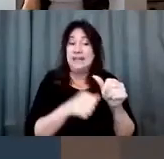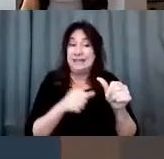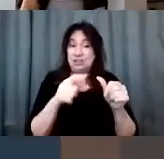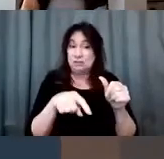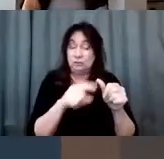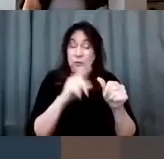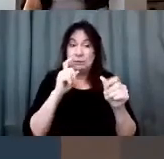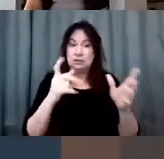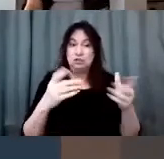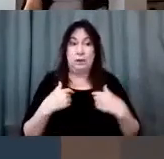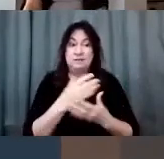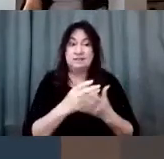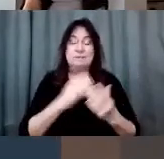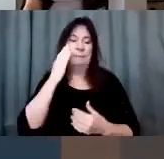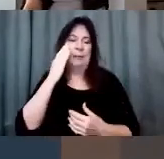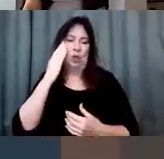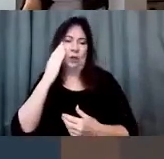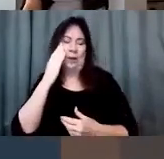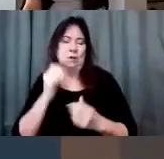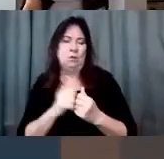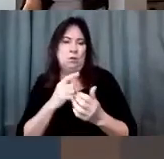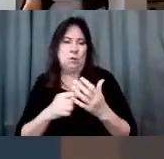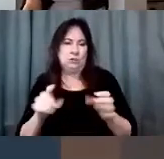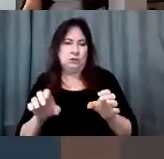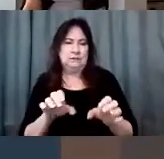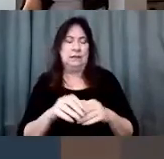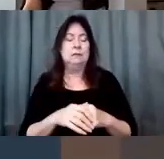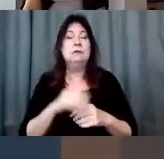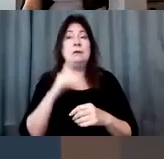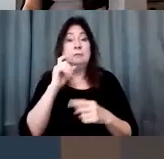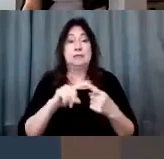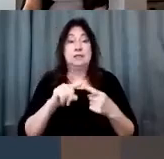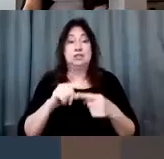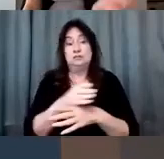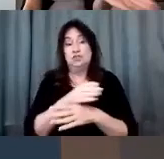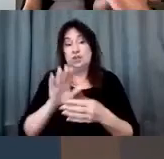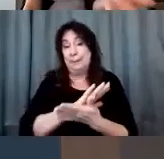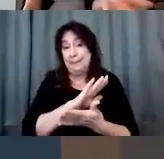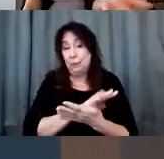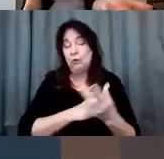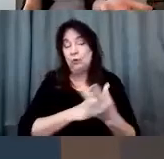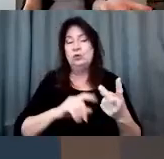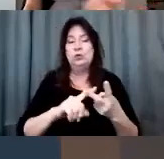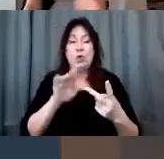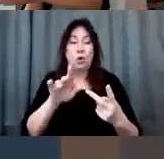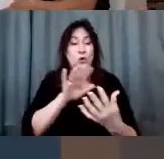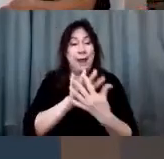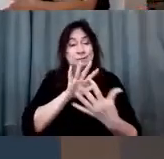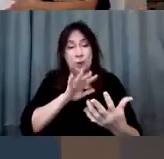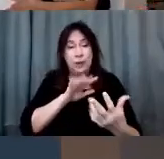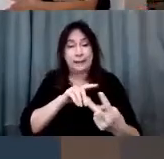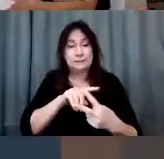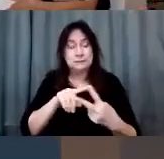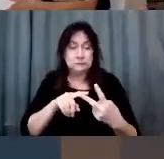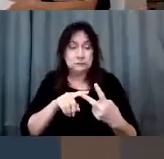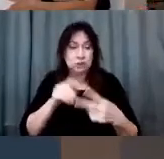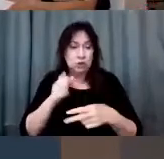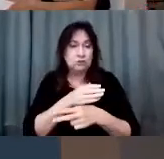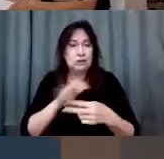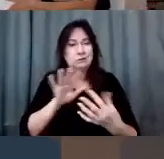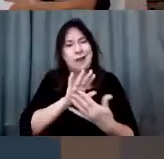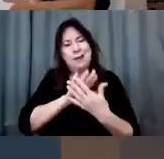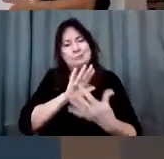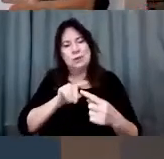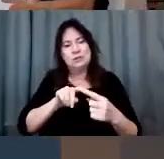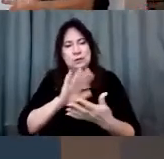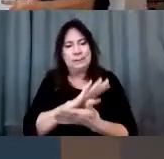because you have some familiarity with what you've done, either because you've shared your papers or your abstracts, which are the abstracts to the